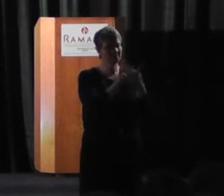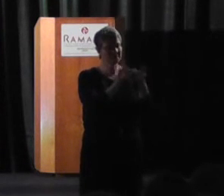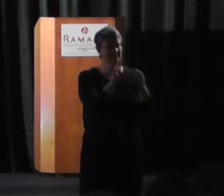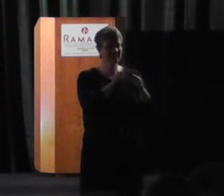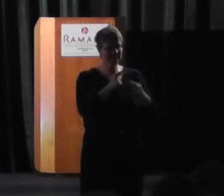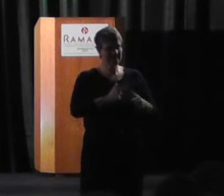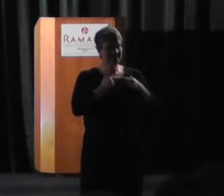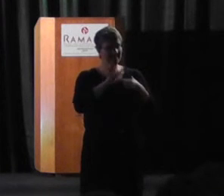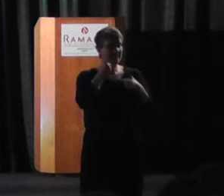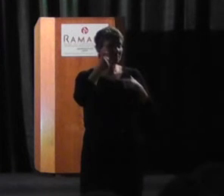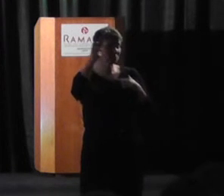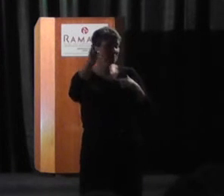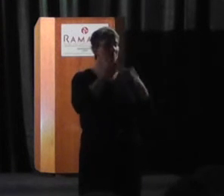Huron.